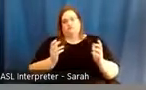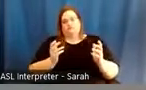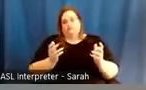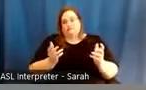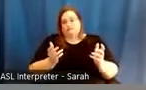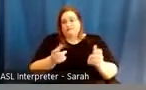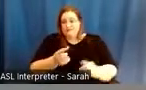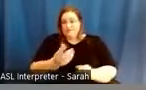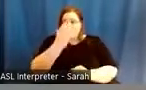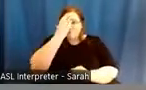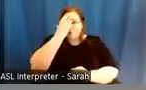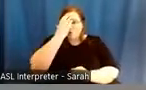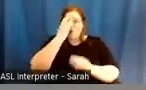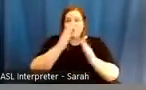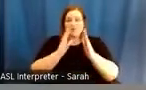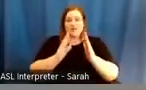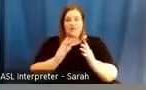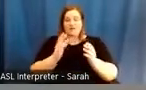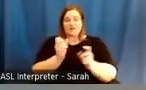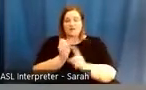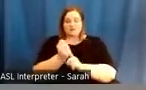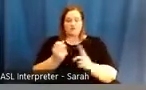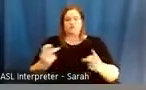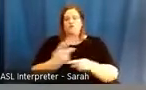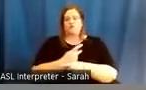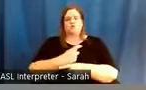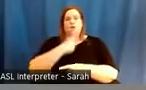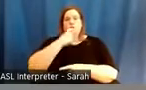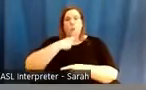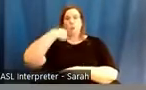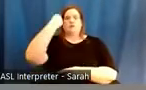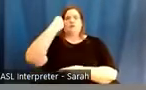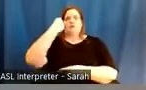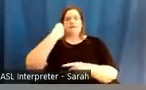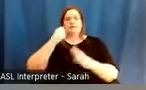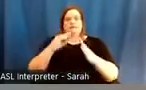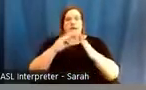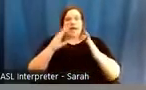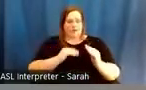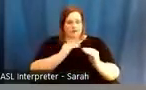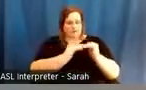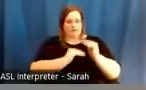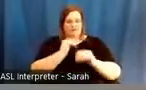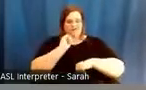You know the housing situation is even worse. We have some of the oldest housing stock in the country,